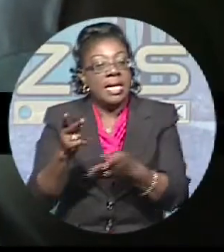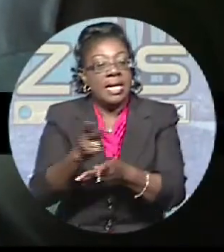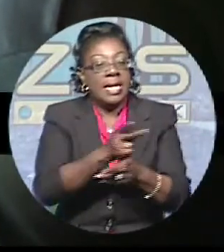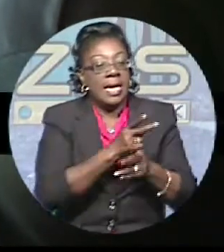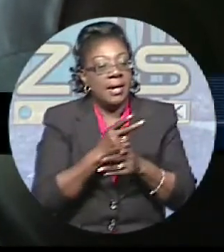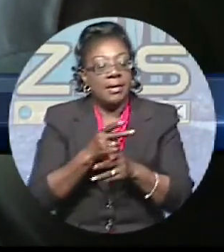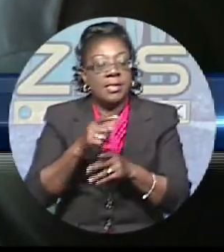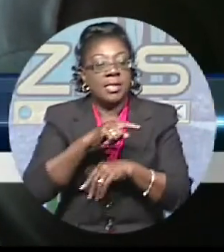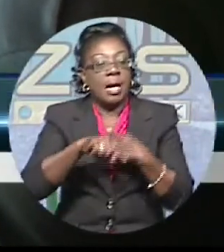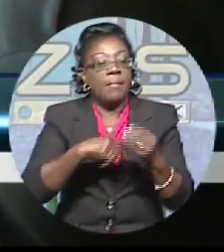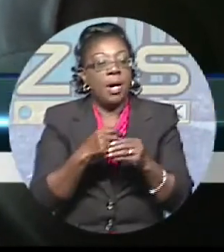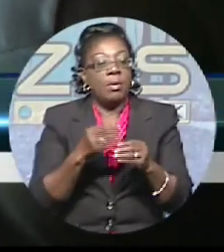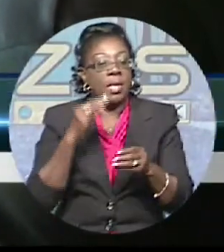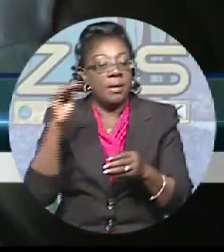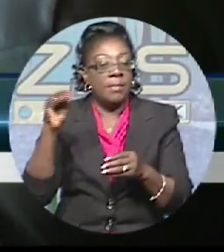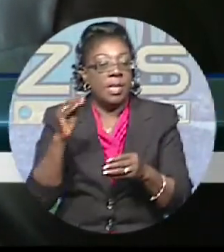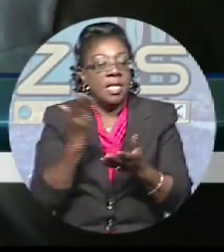times when